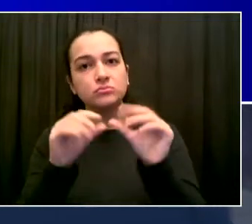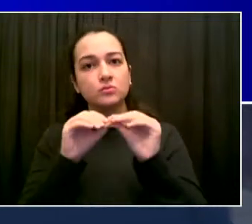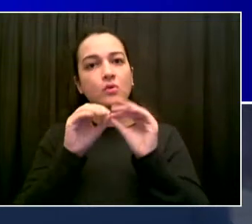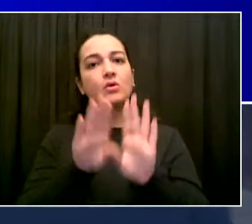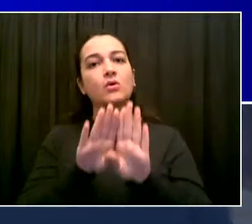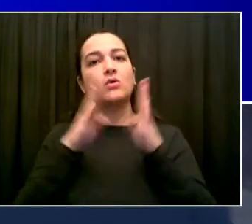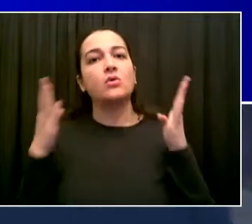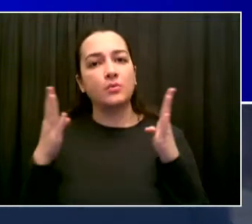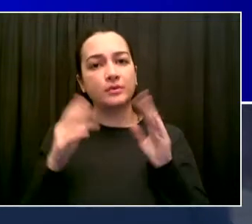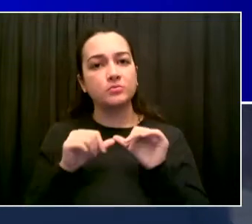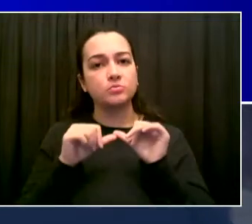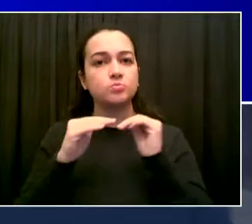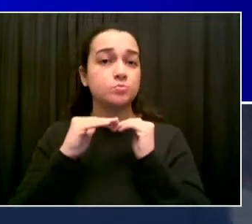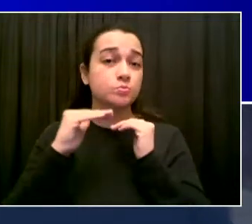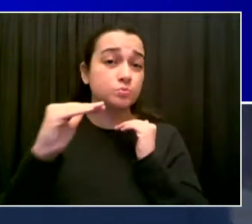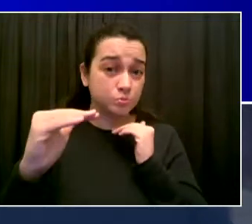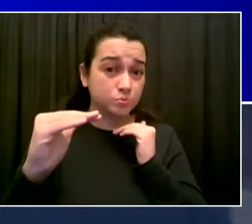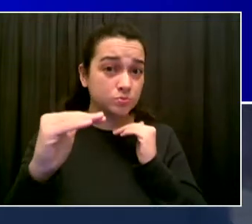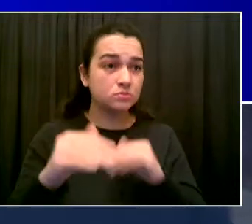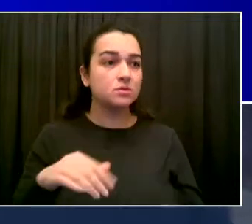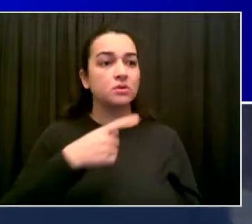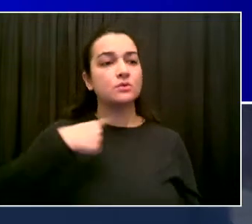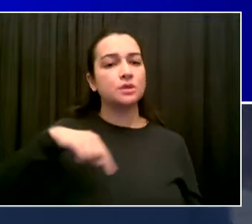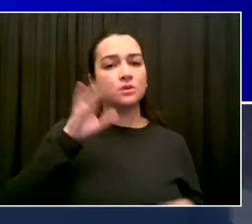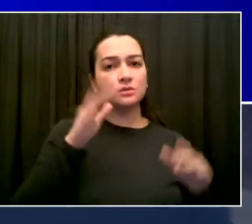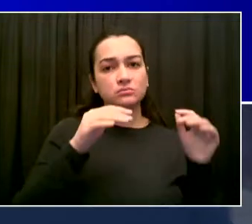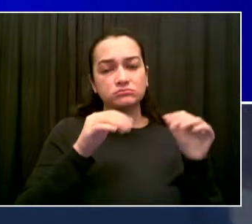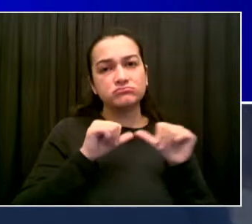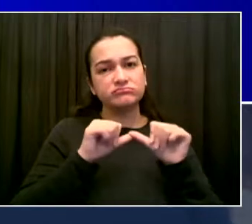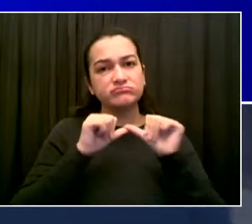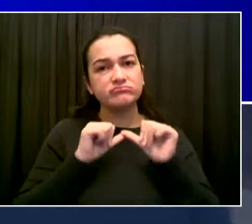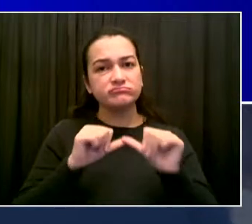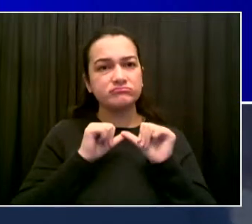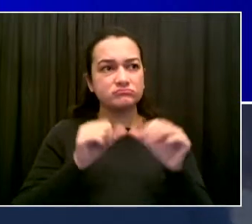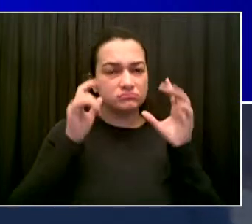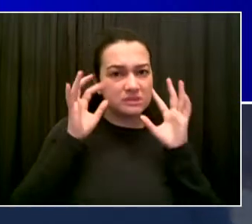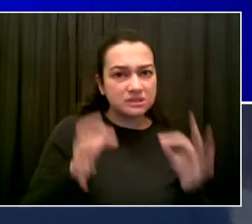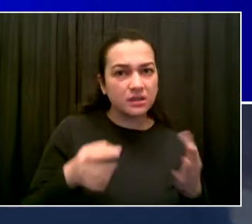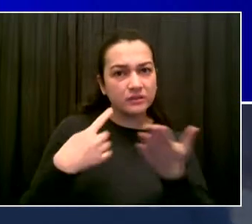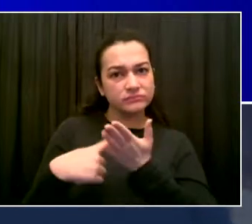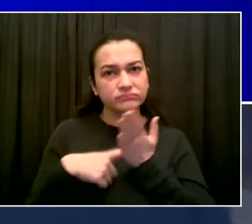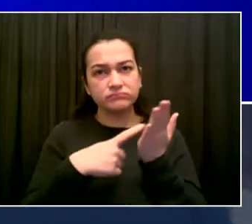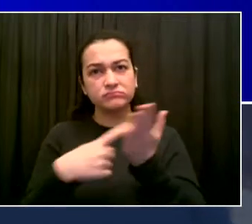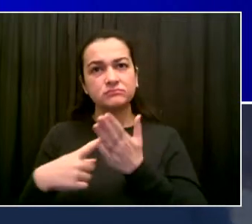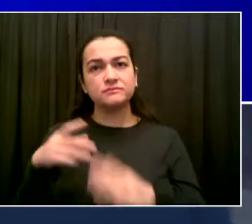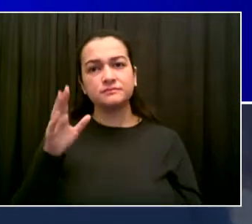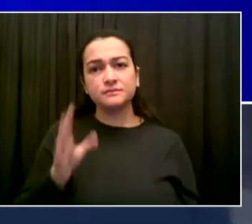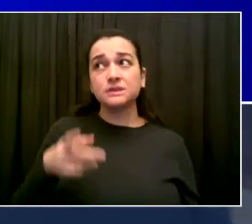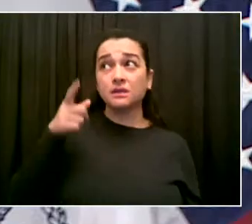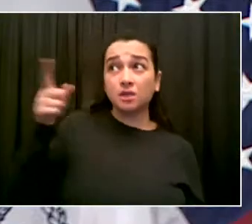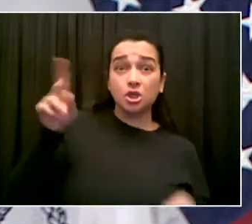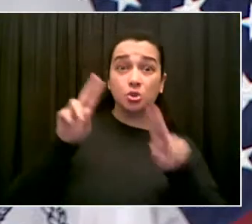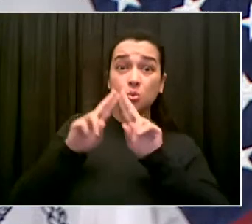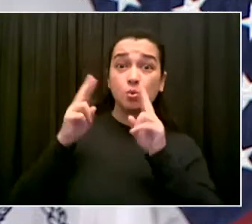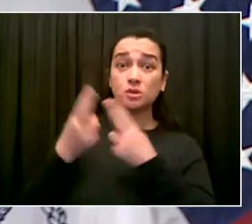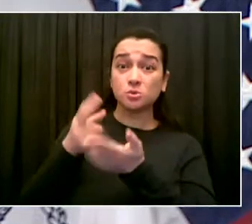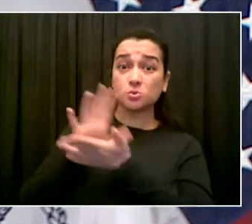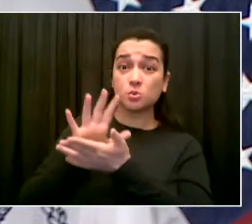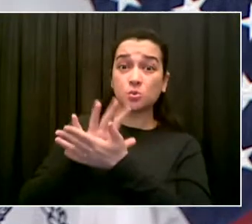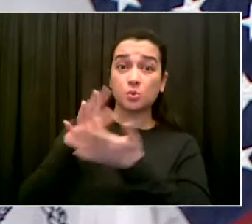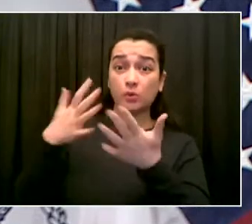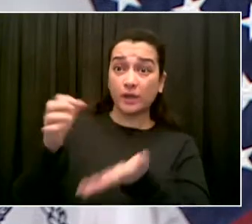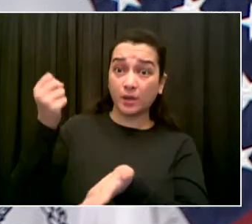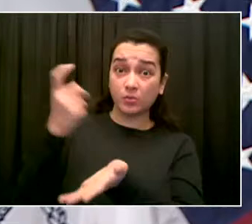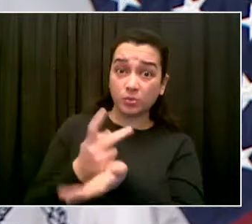ensure additional supports for our kids, both academically and in terms of their emotional needs, their mental health